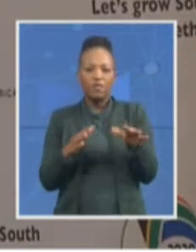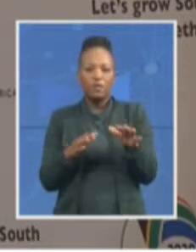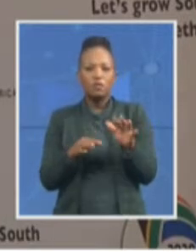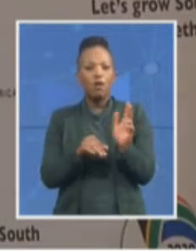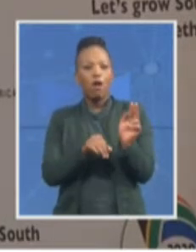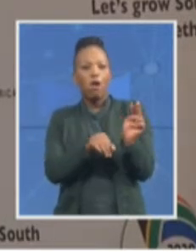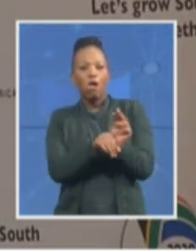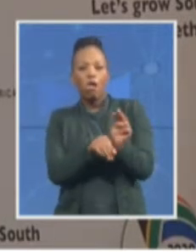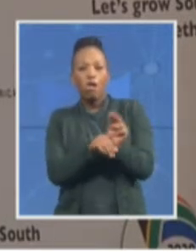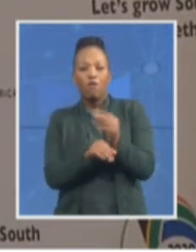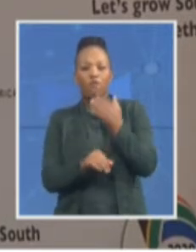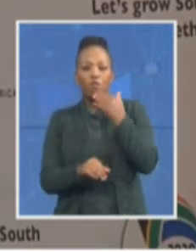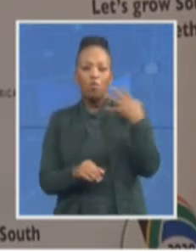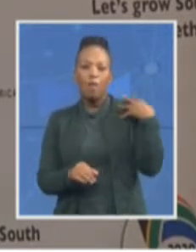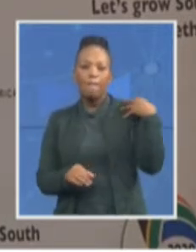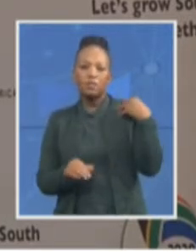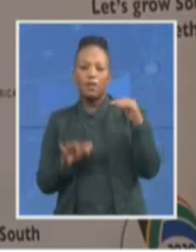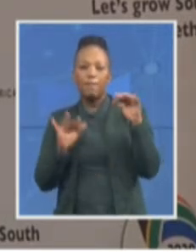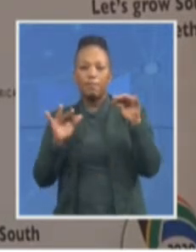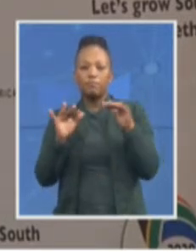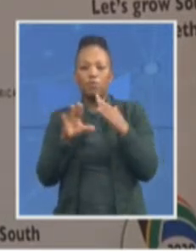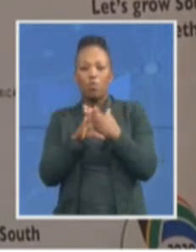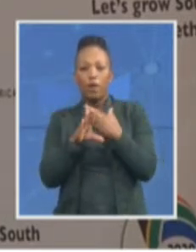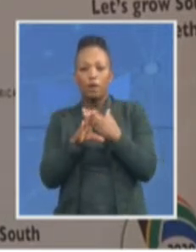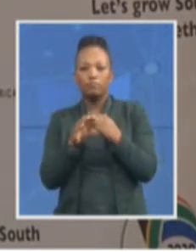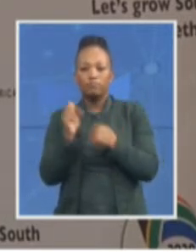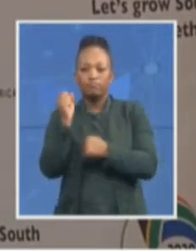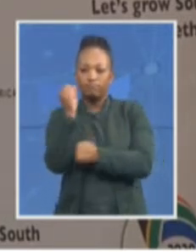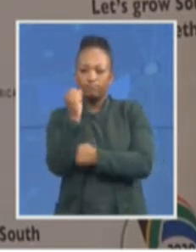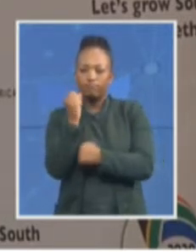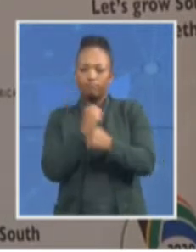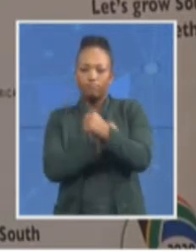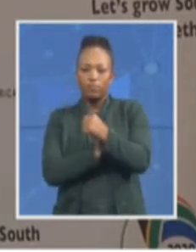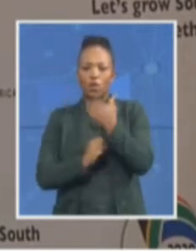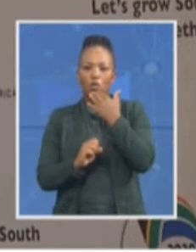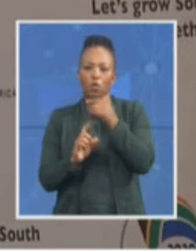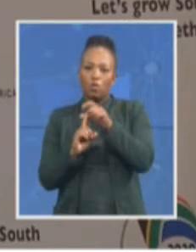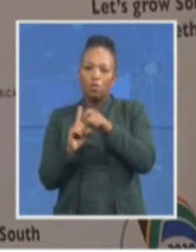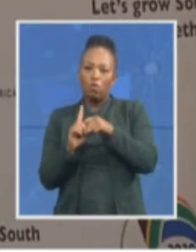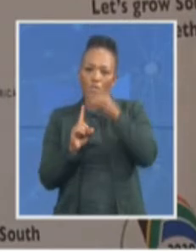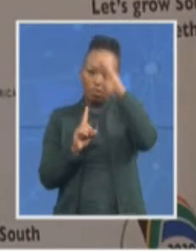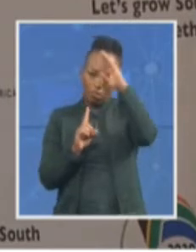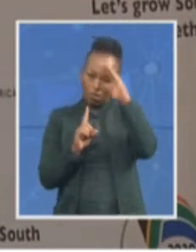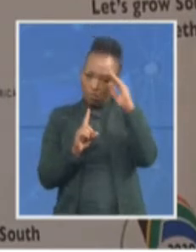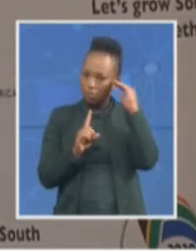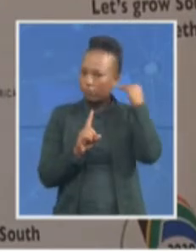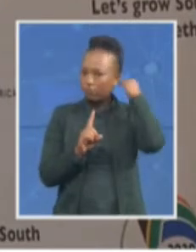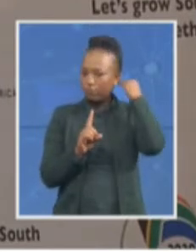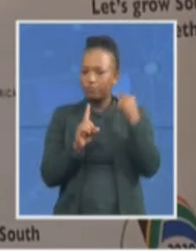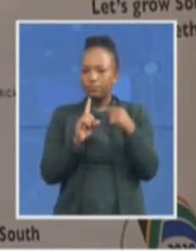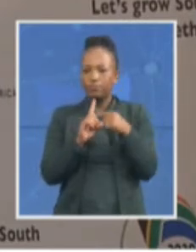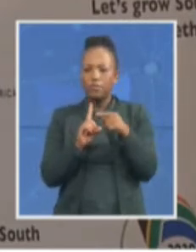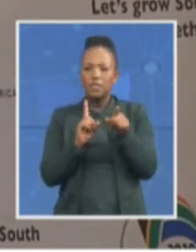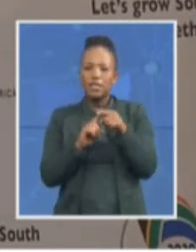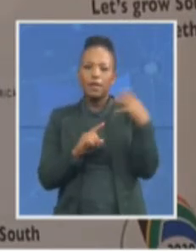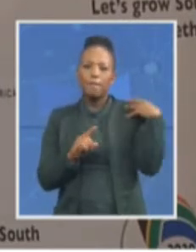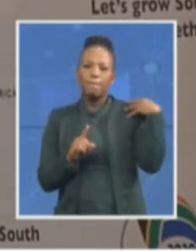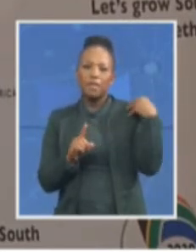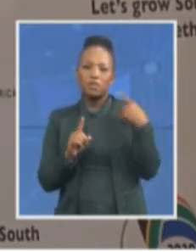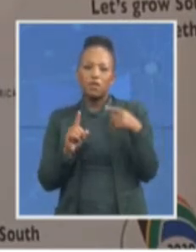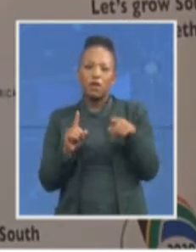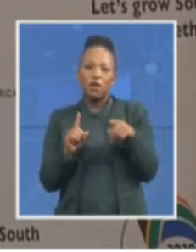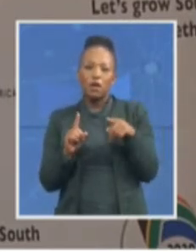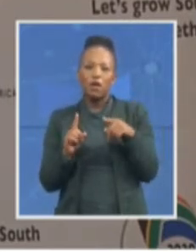Infrastructure, Ms. Patricia Delil, and Minister in the Presidency, Minister Mondli Gungubele, to